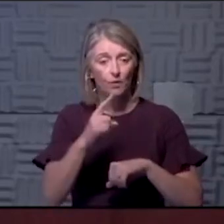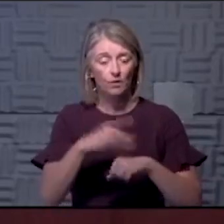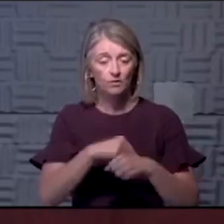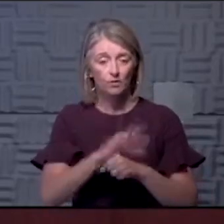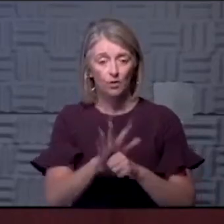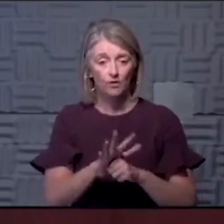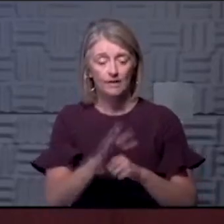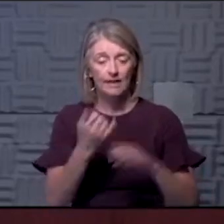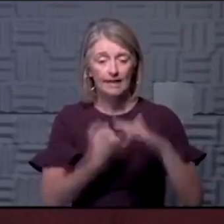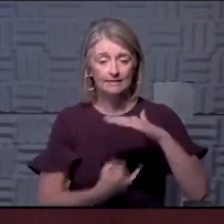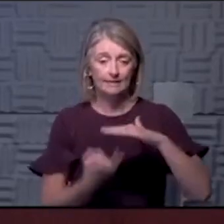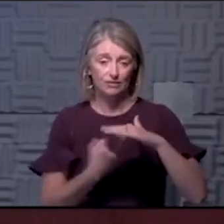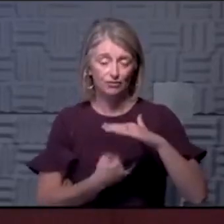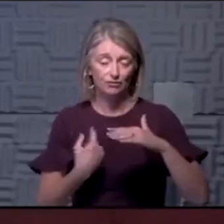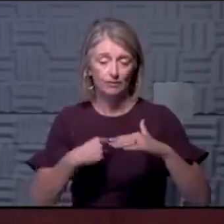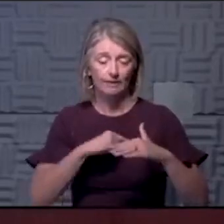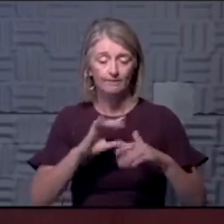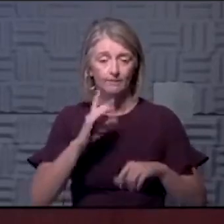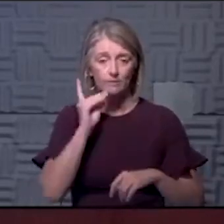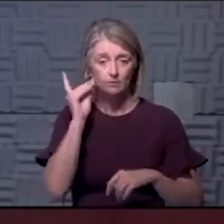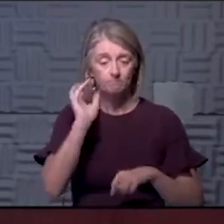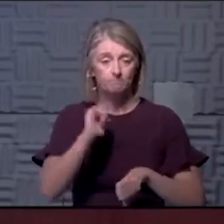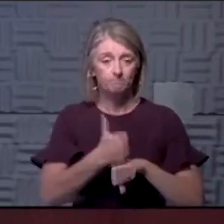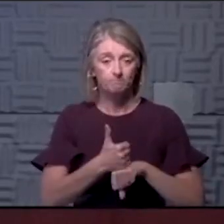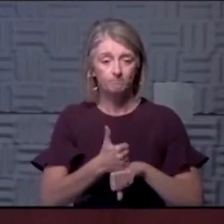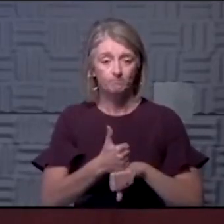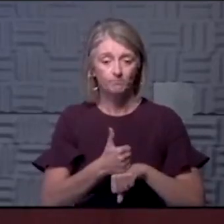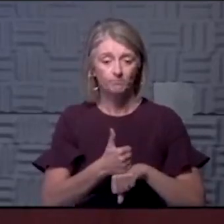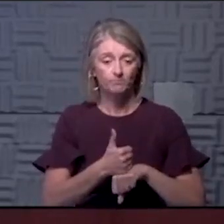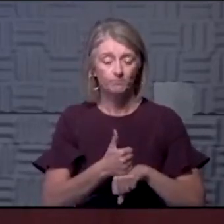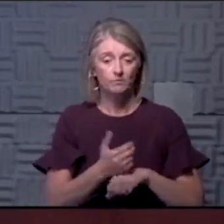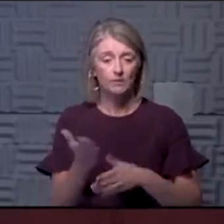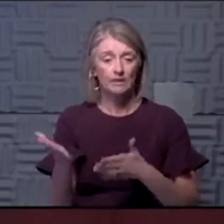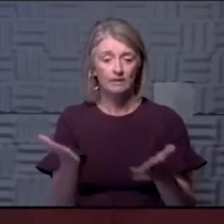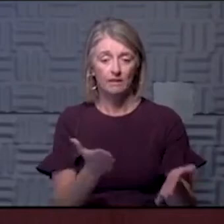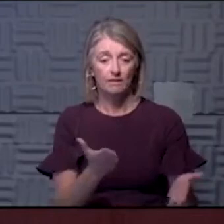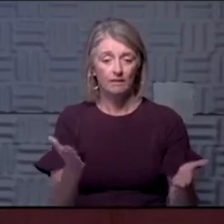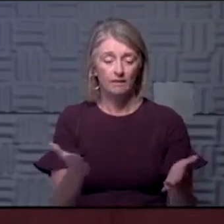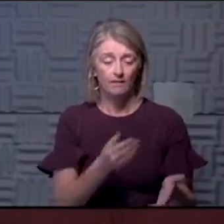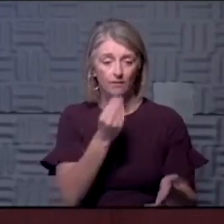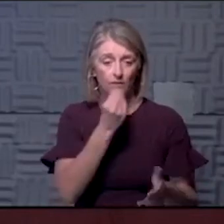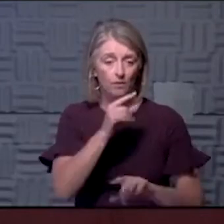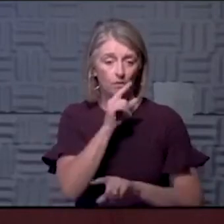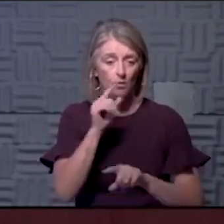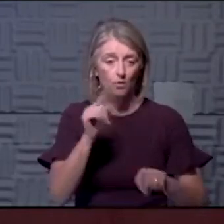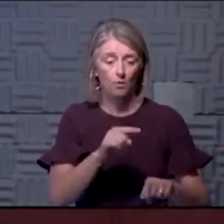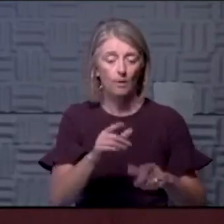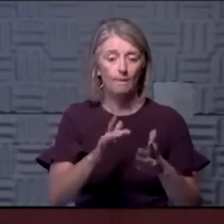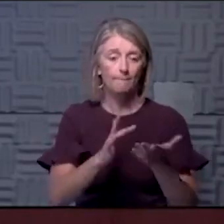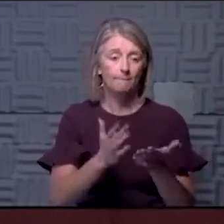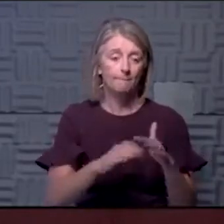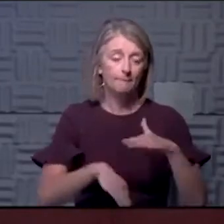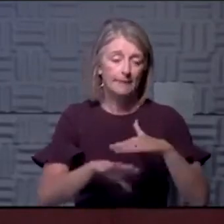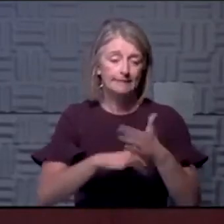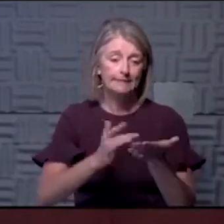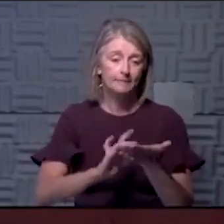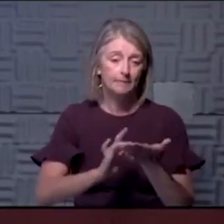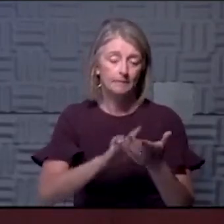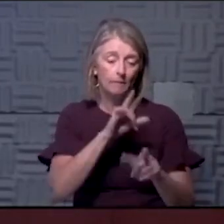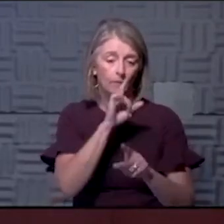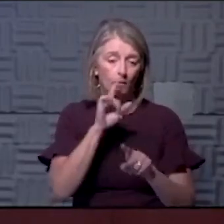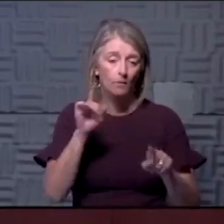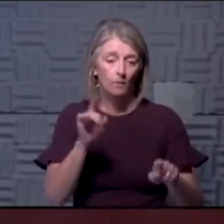quarantining and isolation, both. And we deliver food to them. They can order basic medicines if they need them. They can